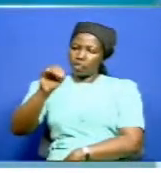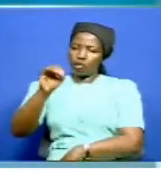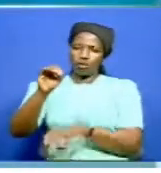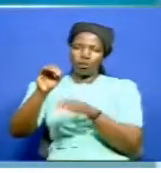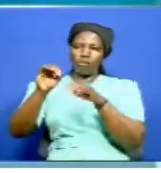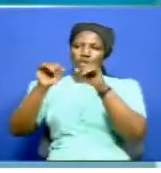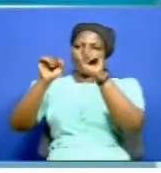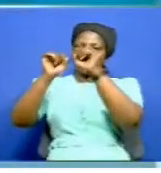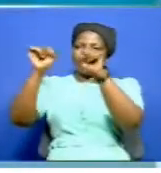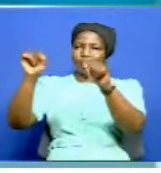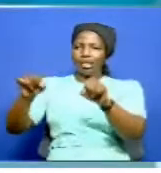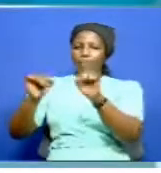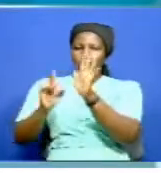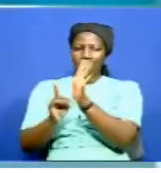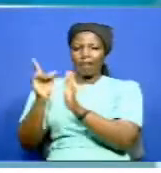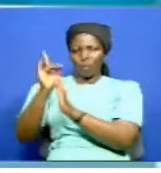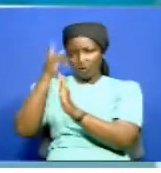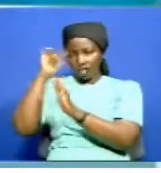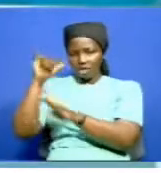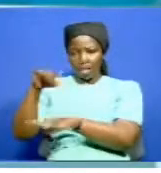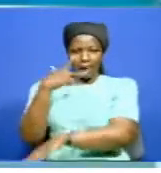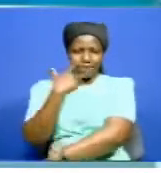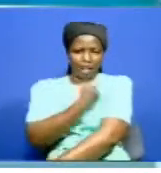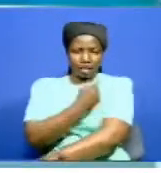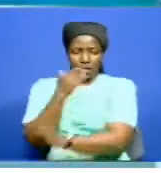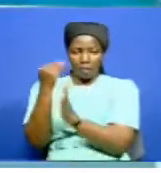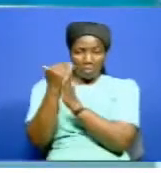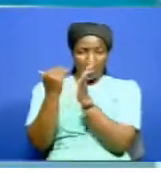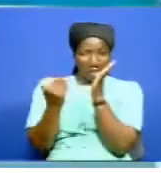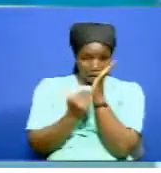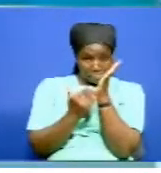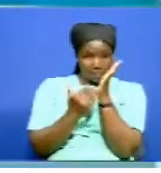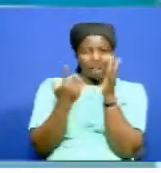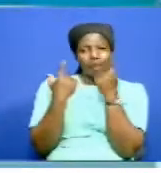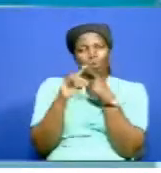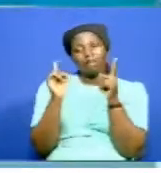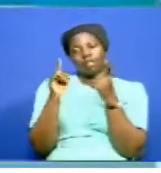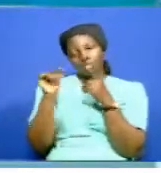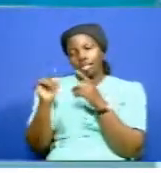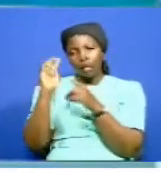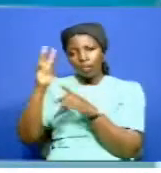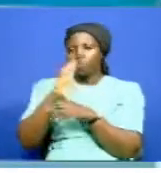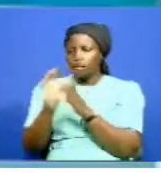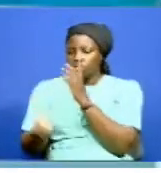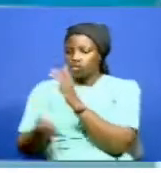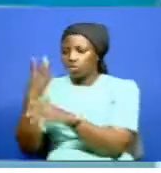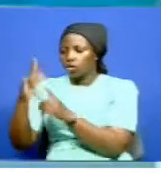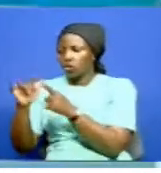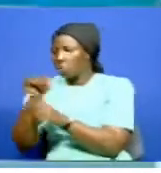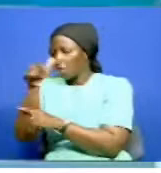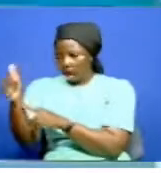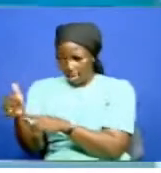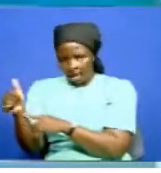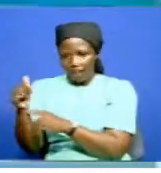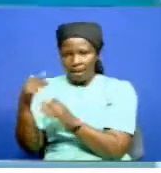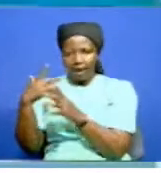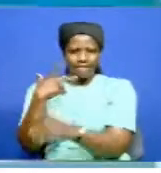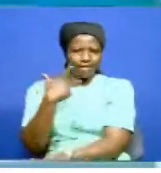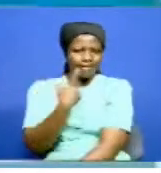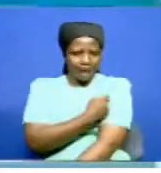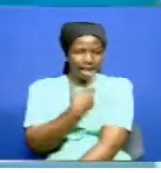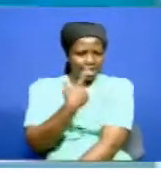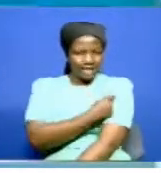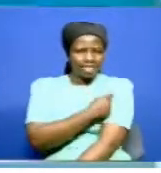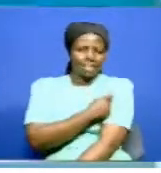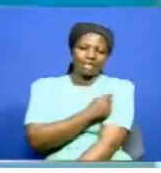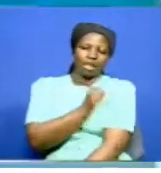this vaccination program, the COVID-19 vaccination, but eventually it will be rolled out to other vaccines, routine vaccines